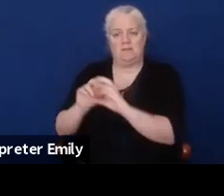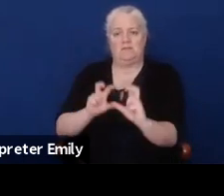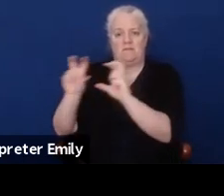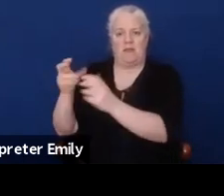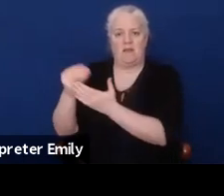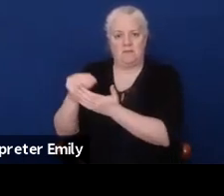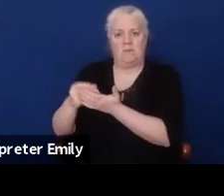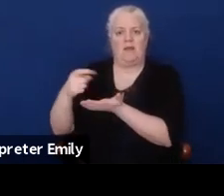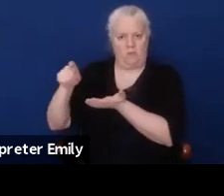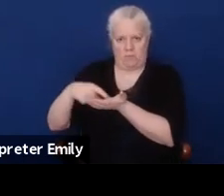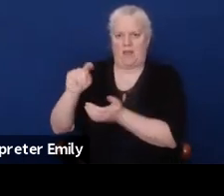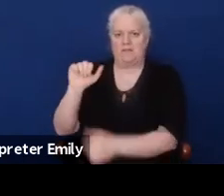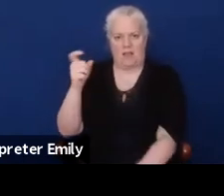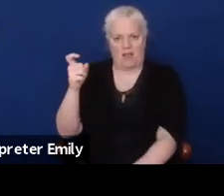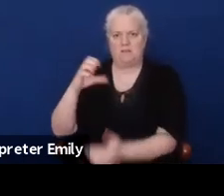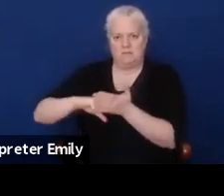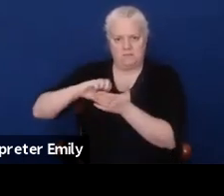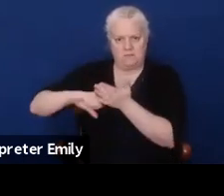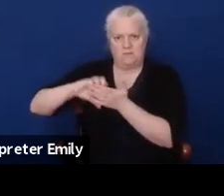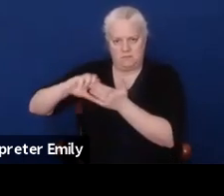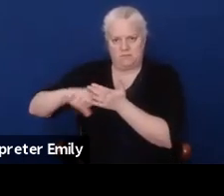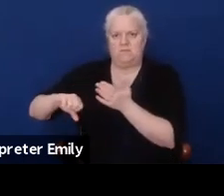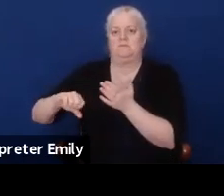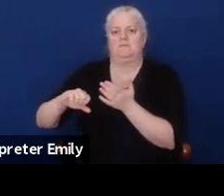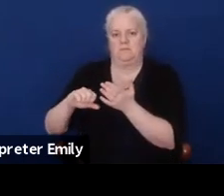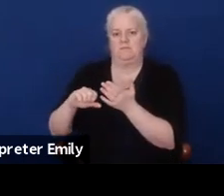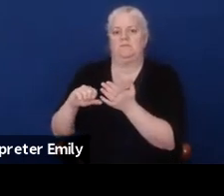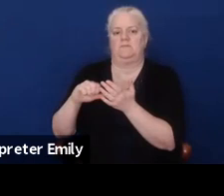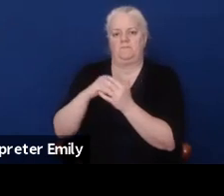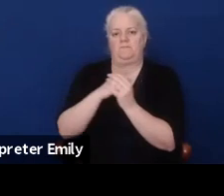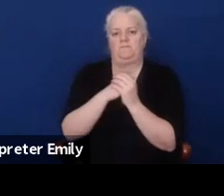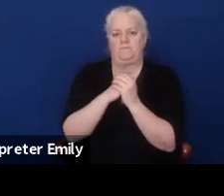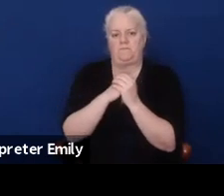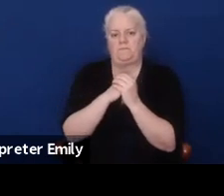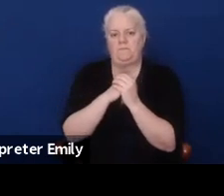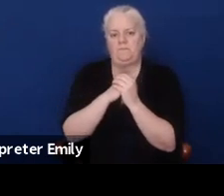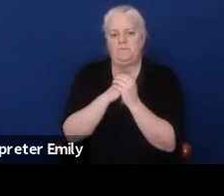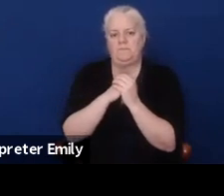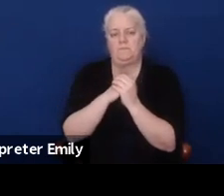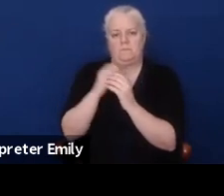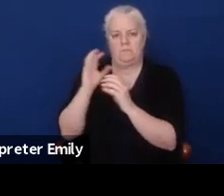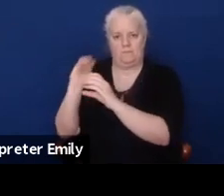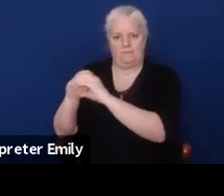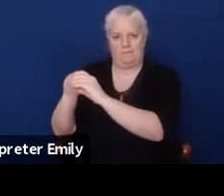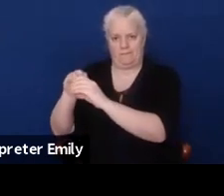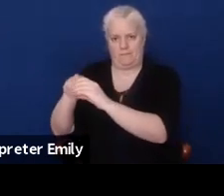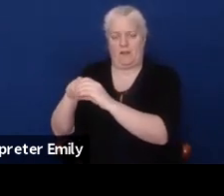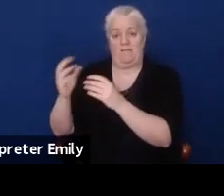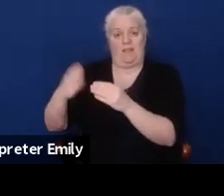the tax of the day, and then the money it's what it is in your account, and then you withdraw that at the